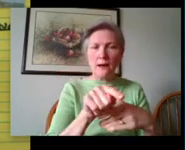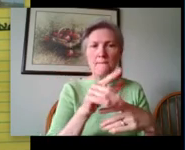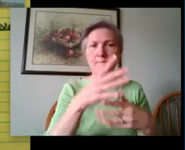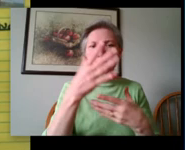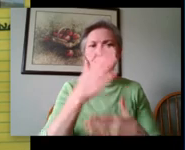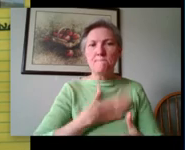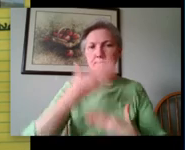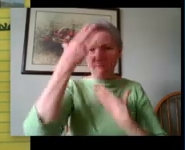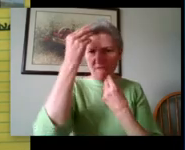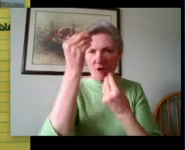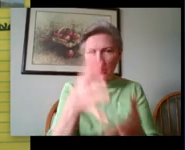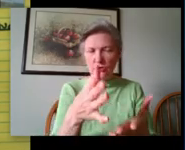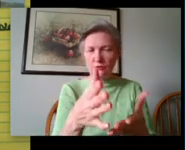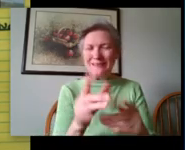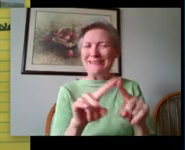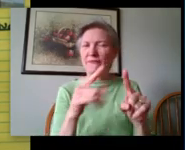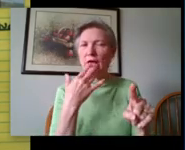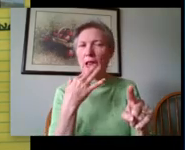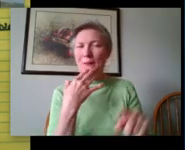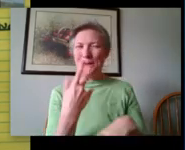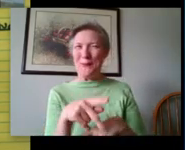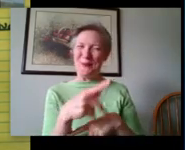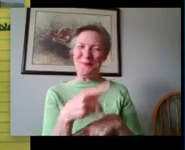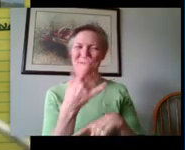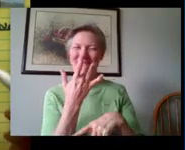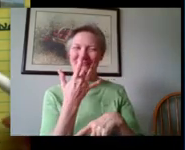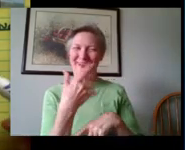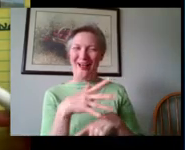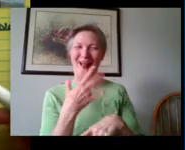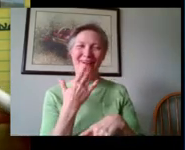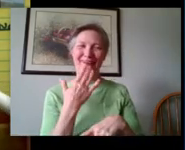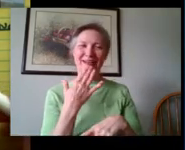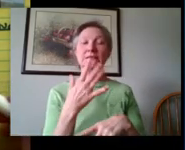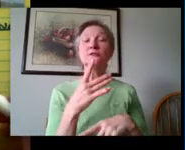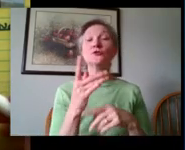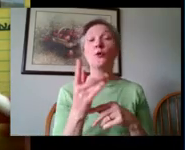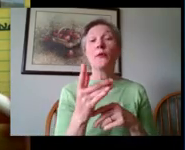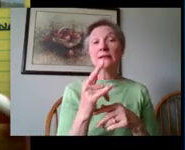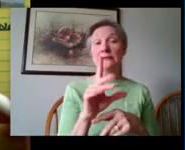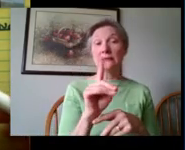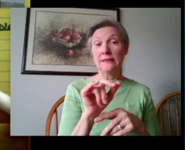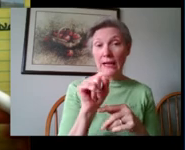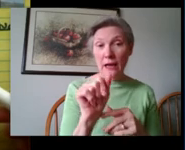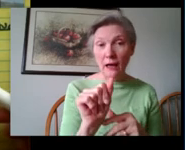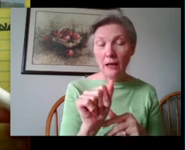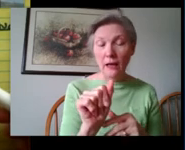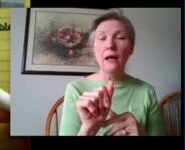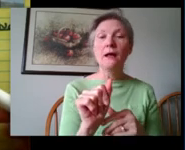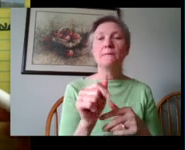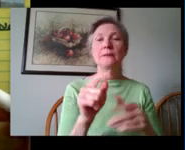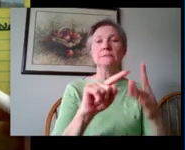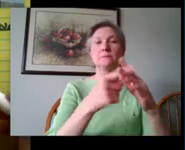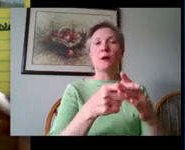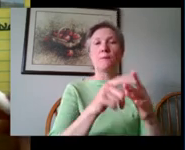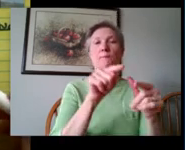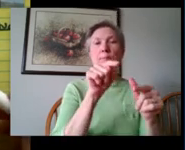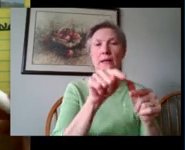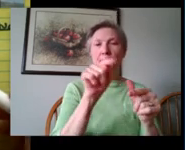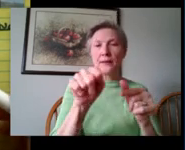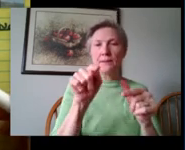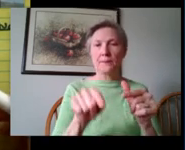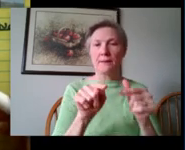about purple? That's my favorite color. I'm going to take this data now and I'm going to start plotting, right? So I know that